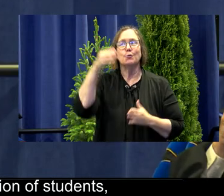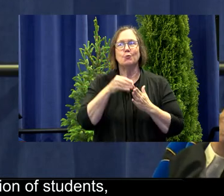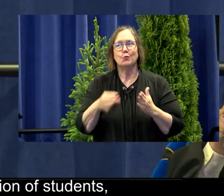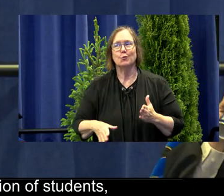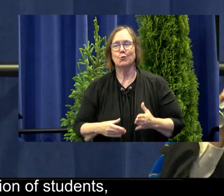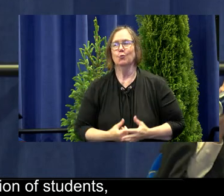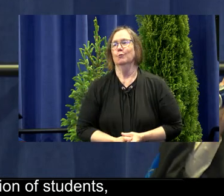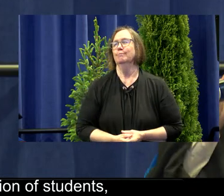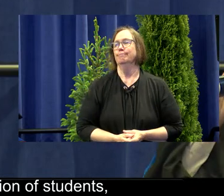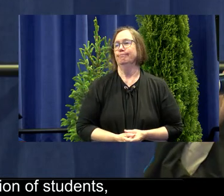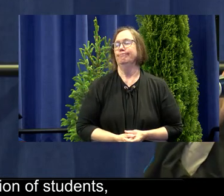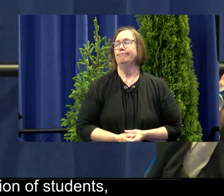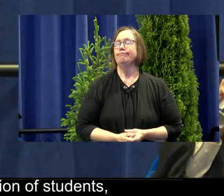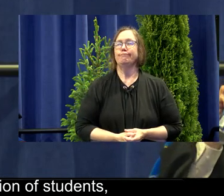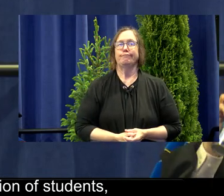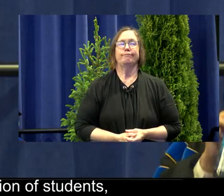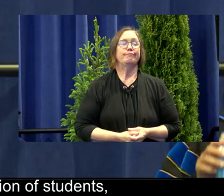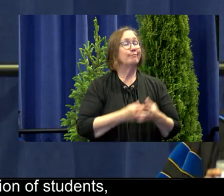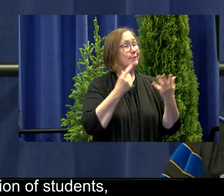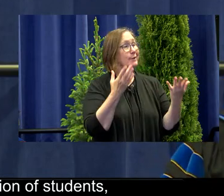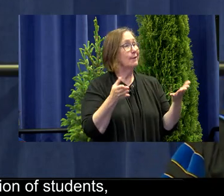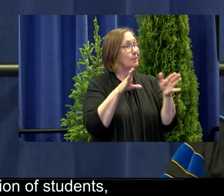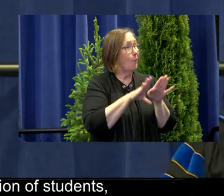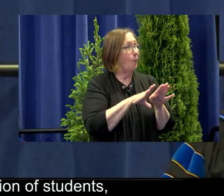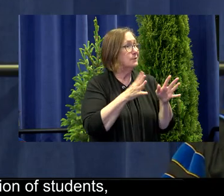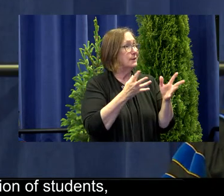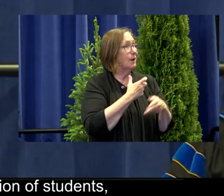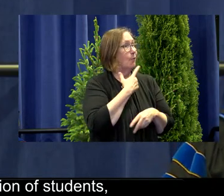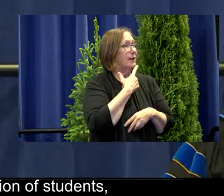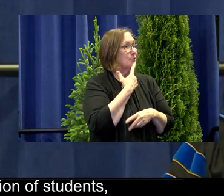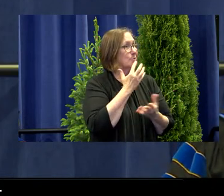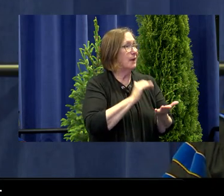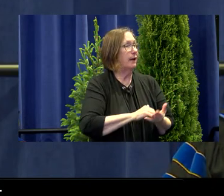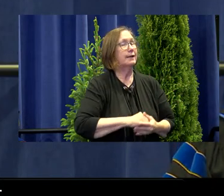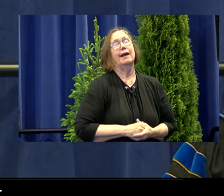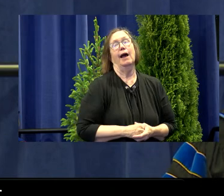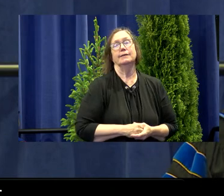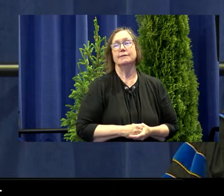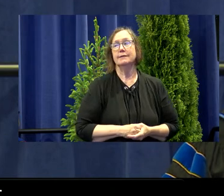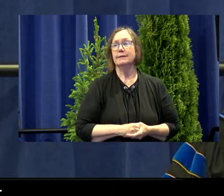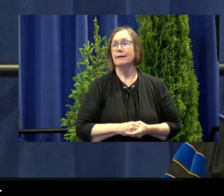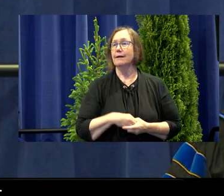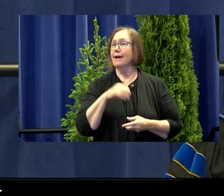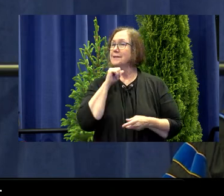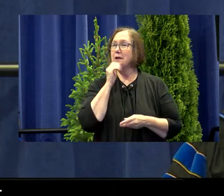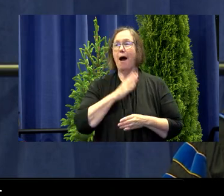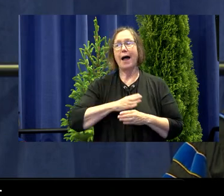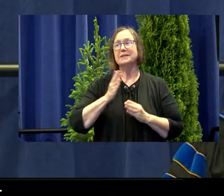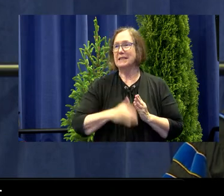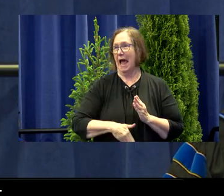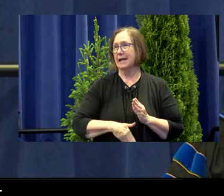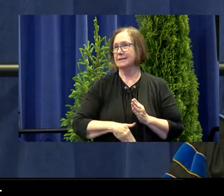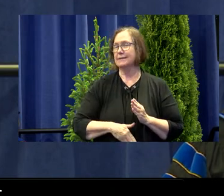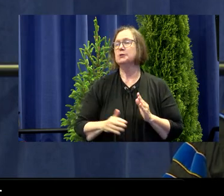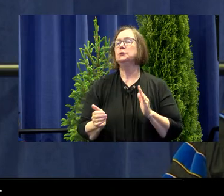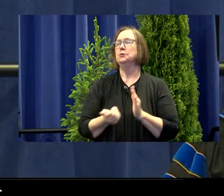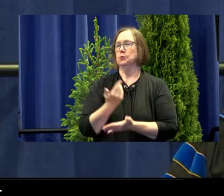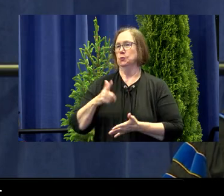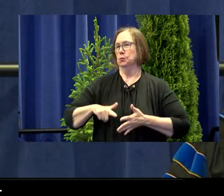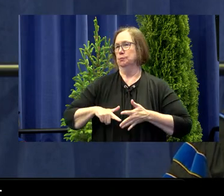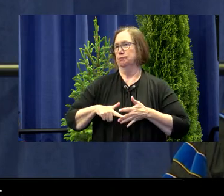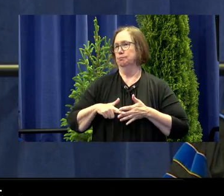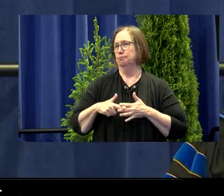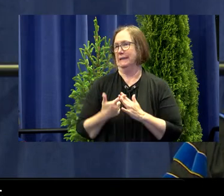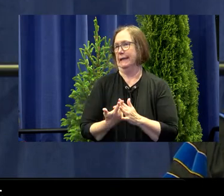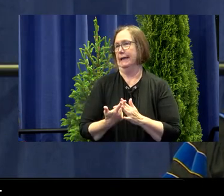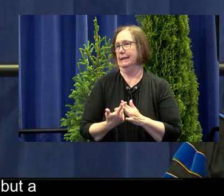you. In closing, let me say again that today is not an ending, but a beginning. As you